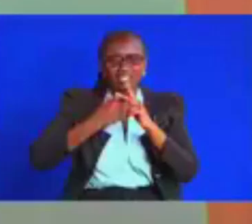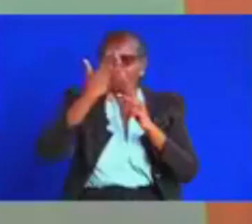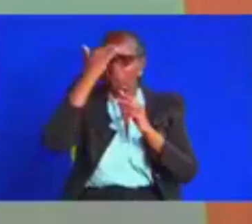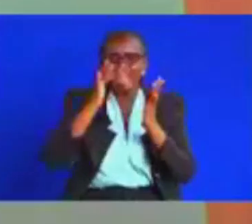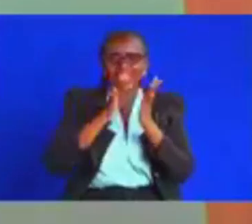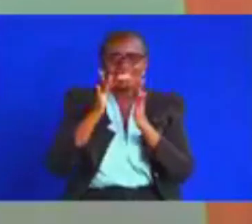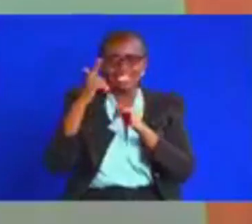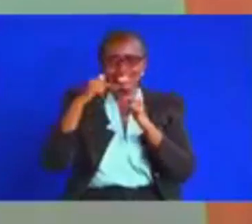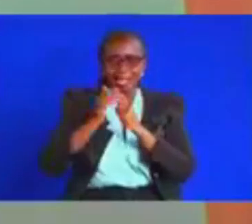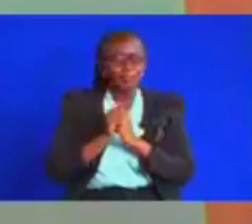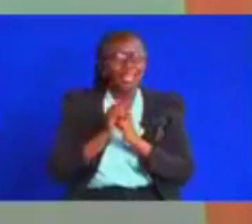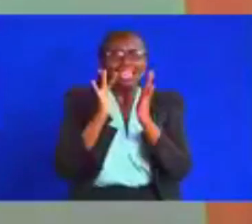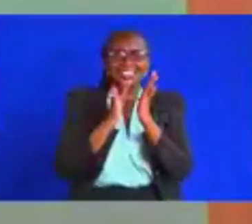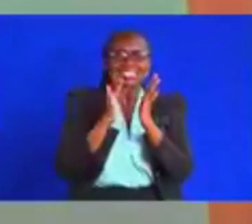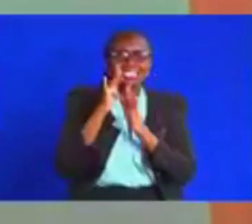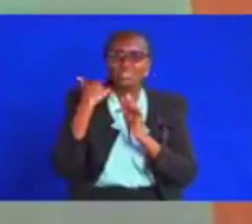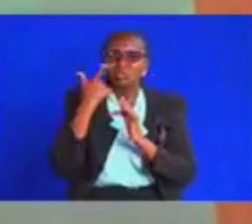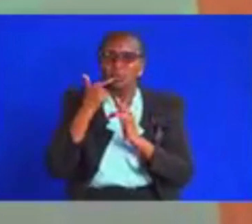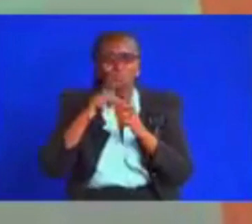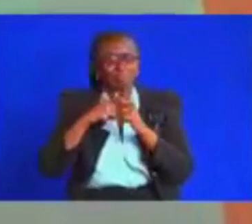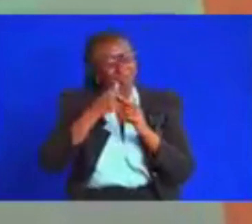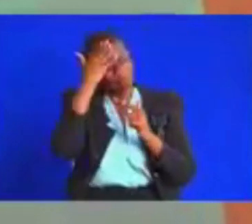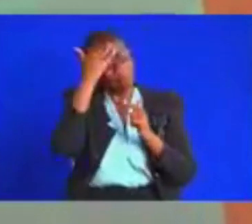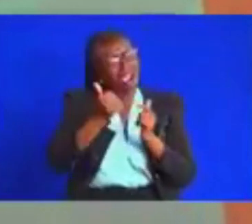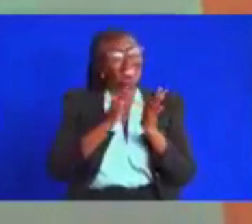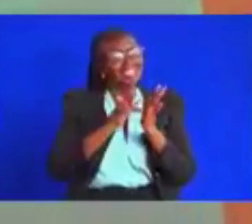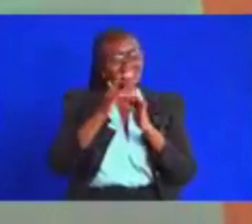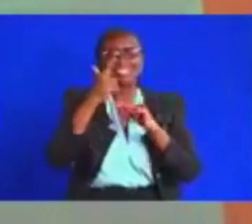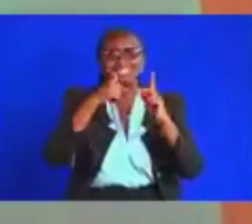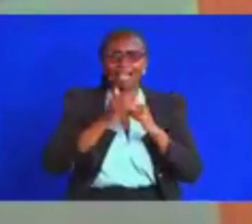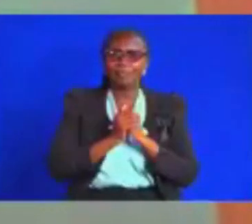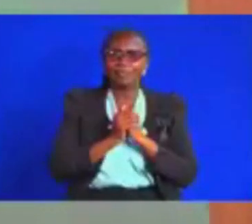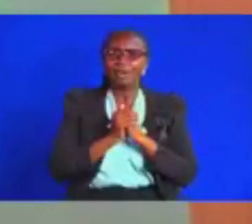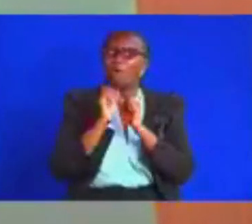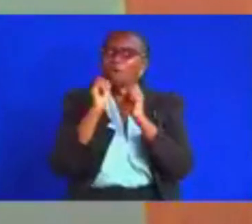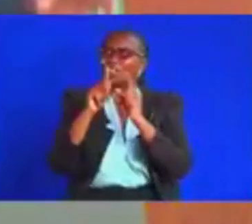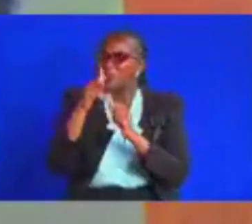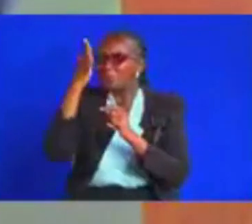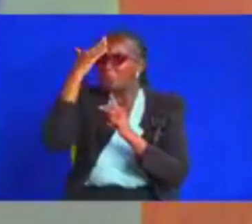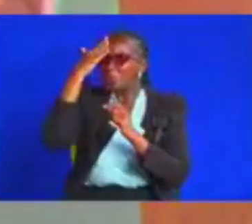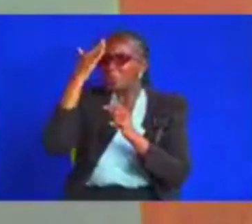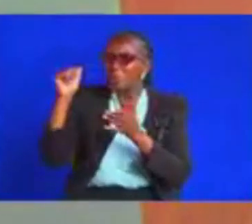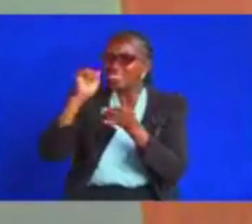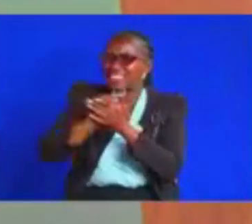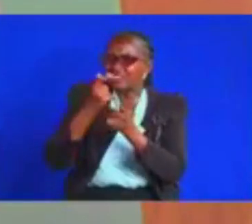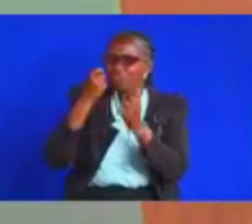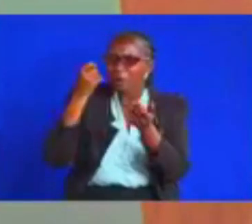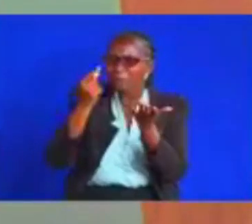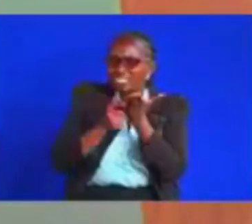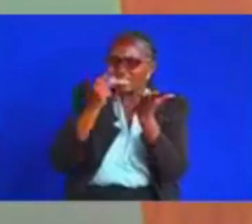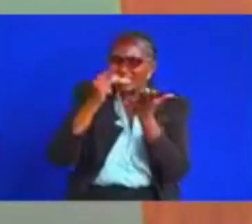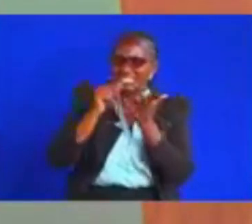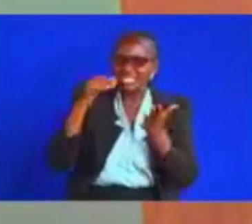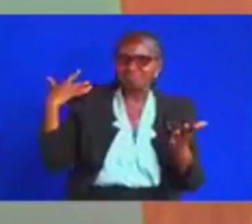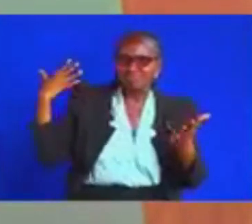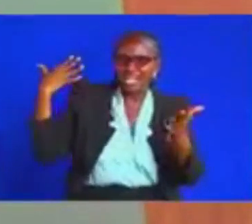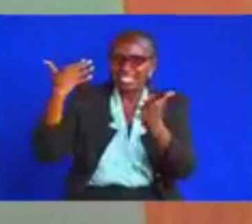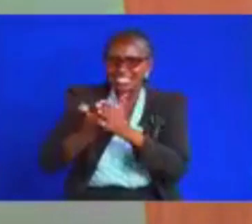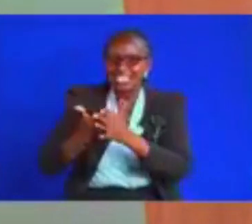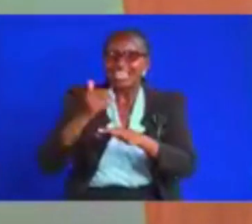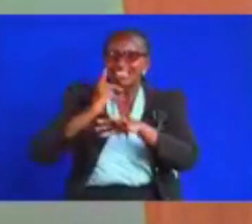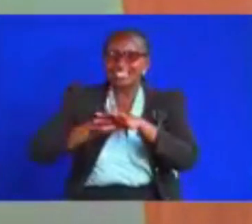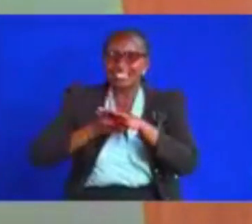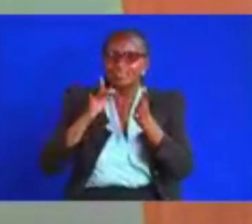Who is Jesus? But then why did he come? The Bible, did you know that from Genesis up until the time